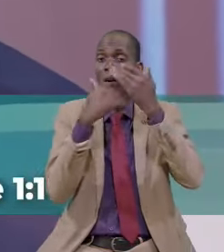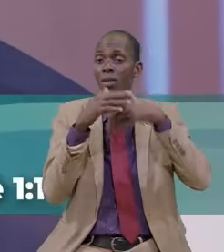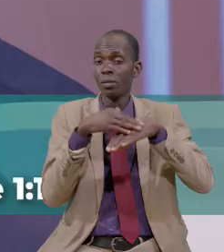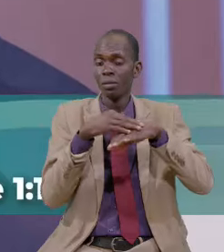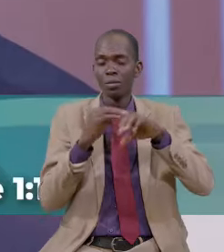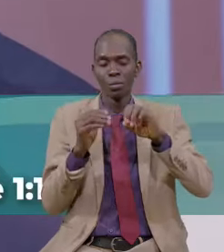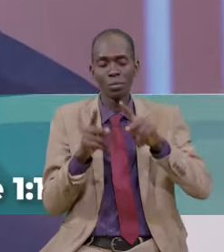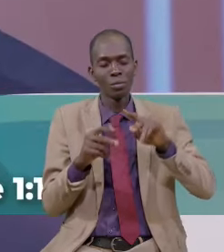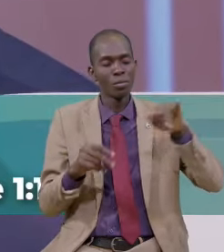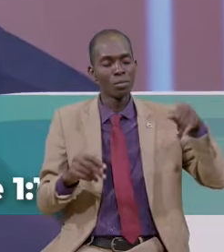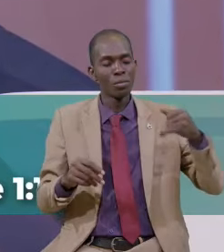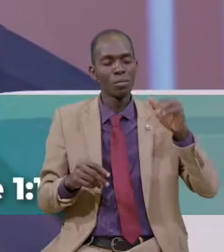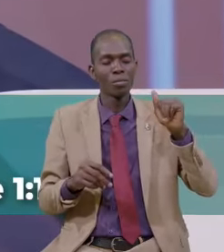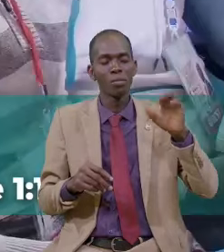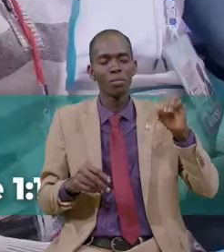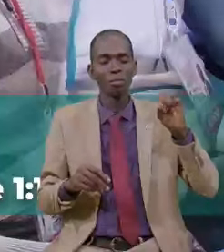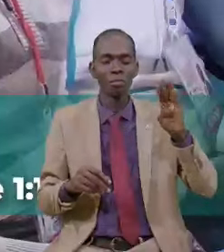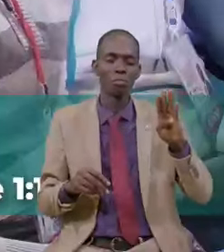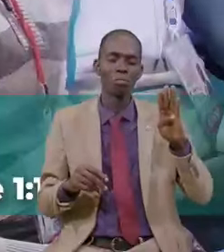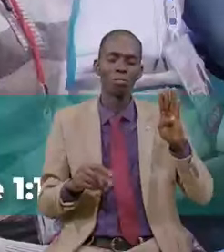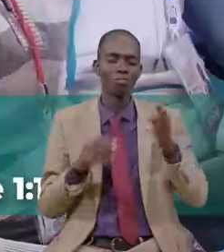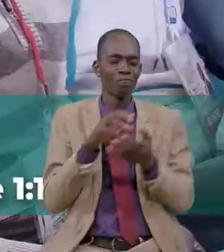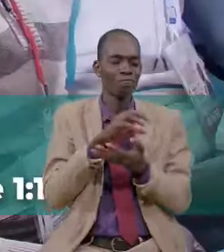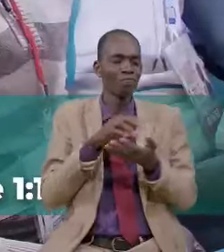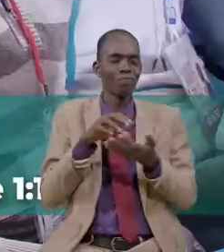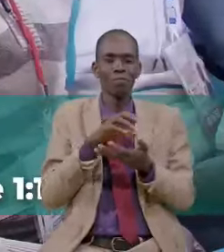Jacob, complete it for me.